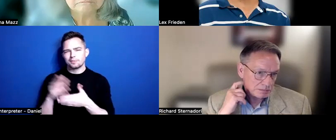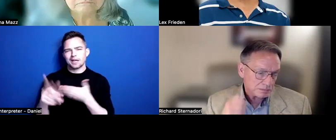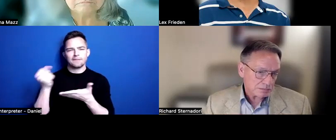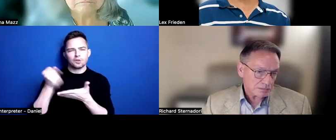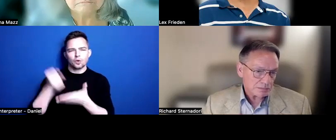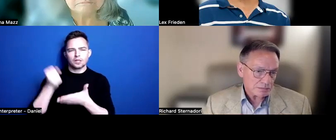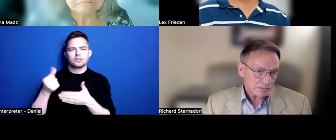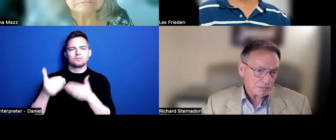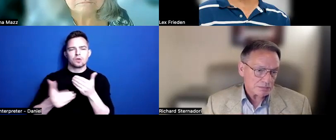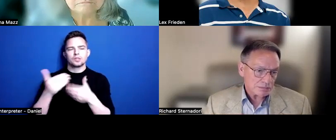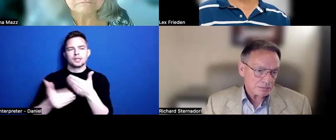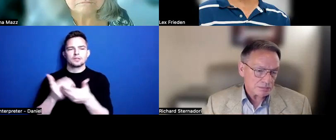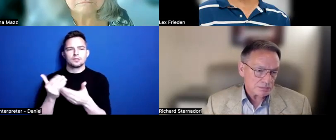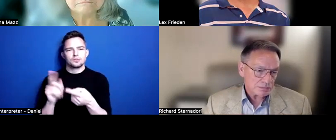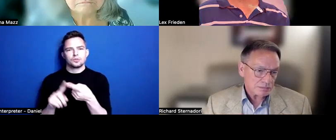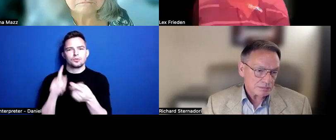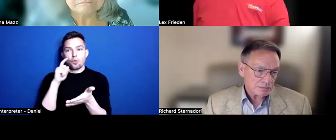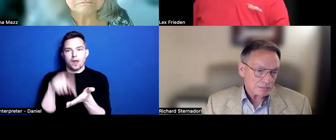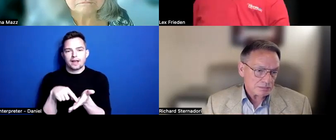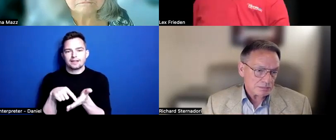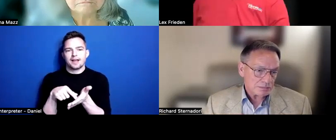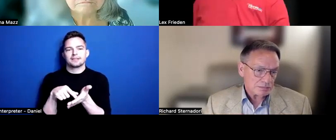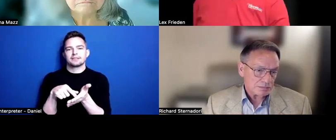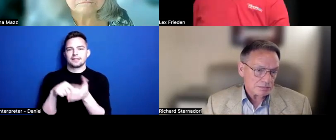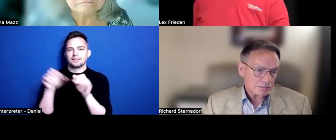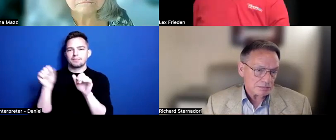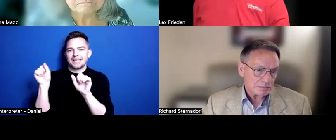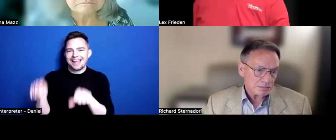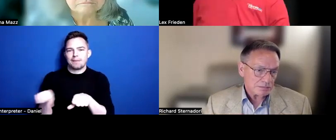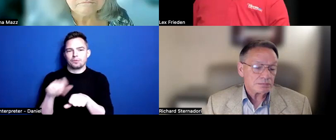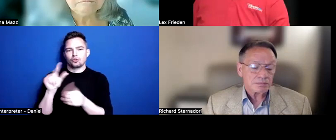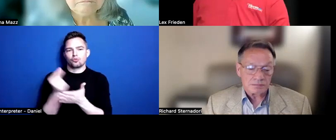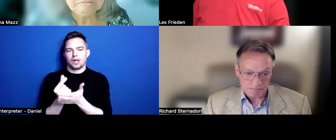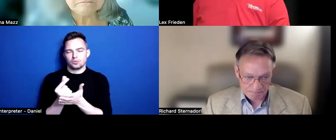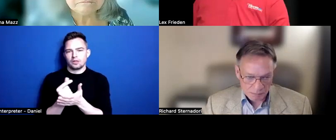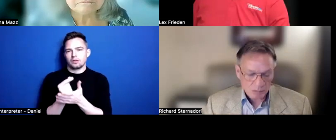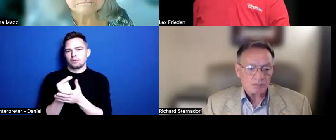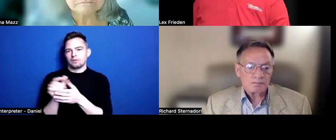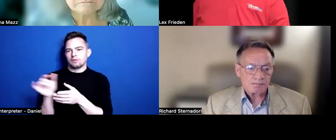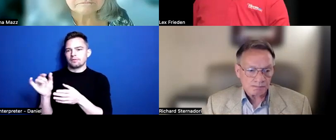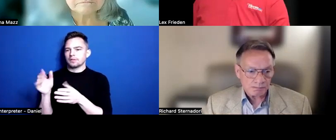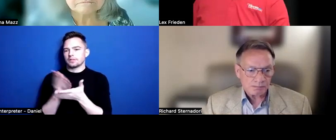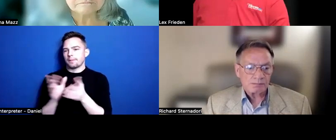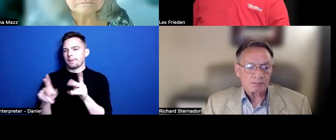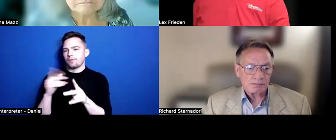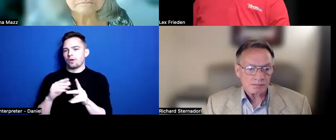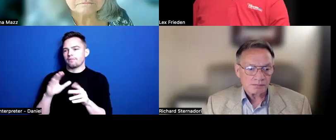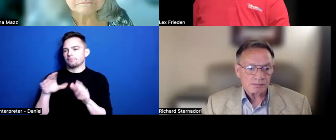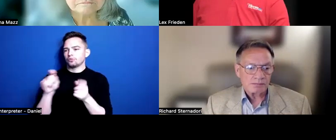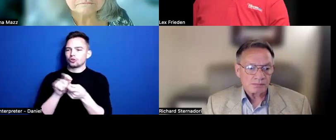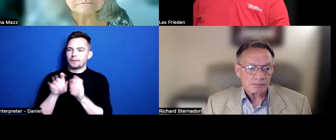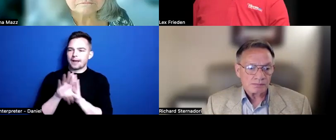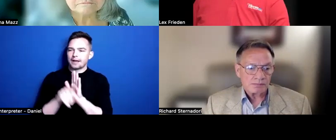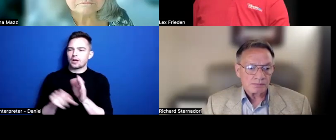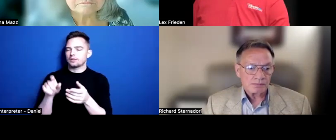accreditation process to be, recognized as being able to graduate individuals who have, certain background and meet certain minimum criteria and things of that